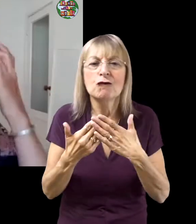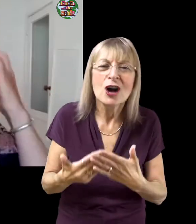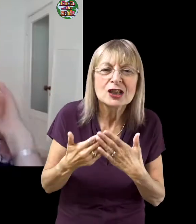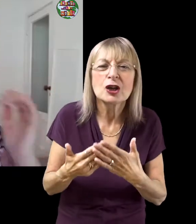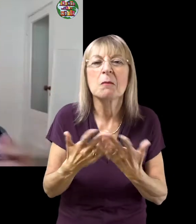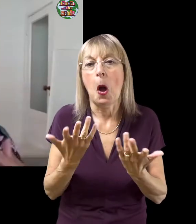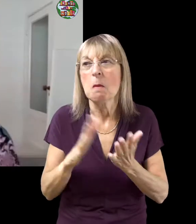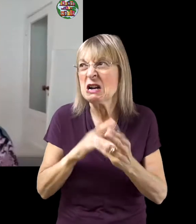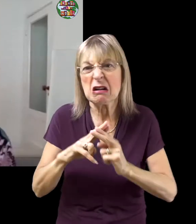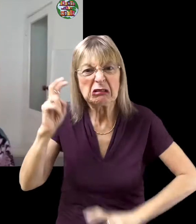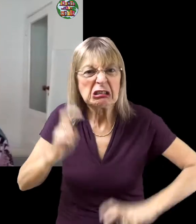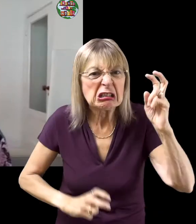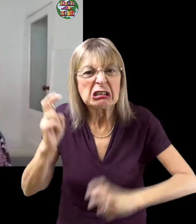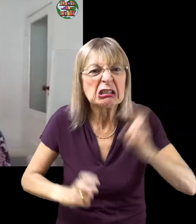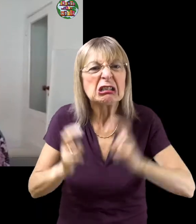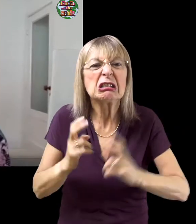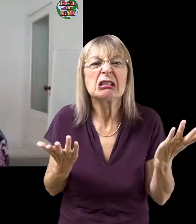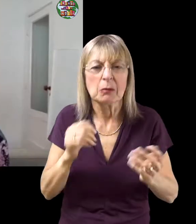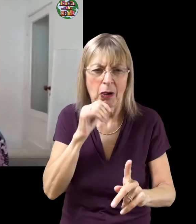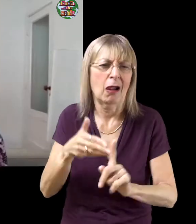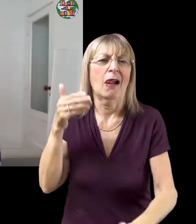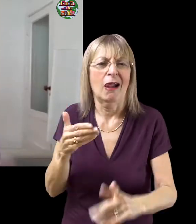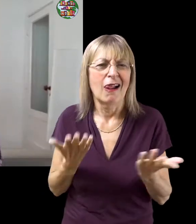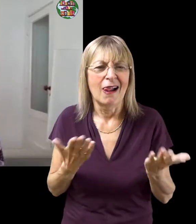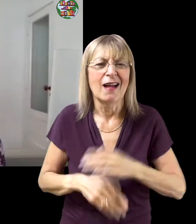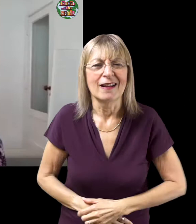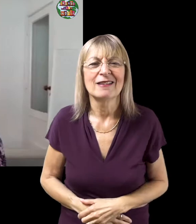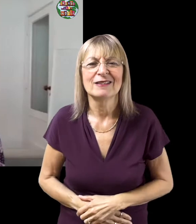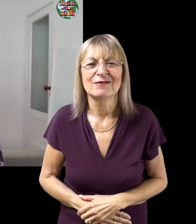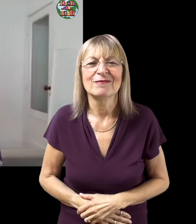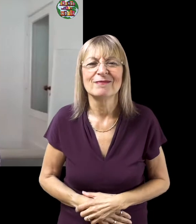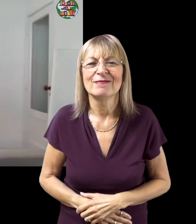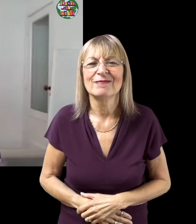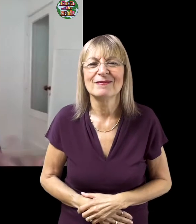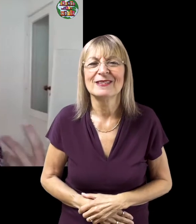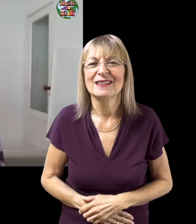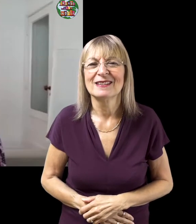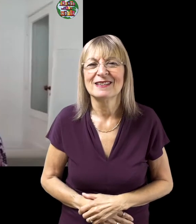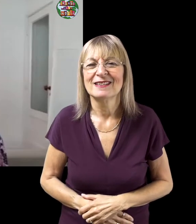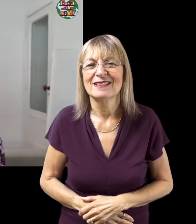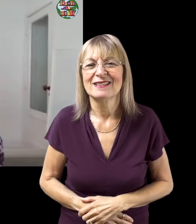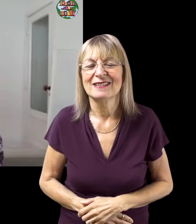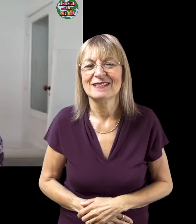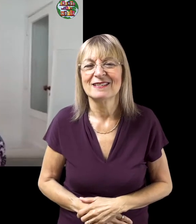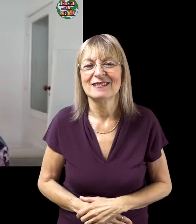Japan recognize the feelings of, falling in love,